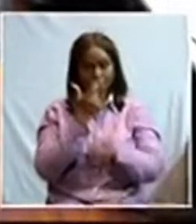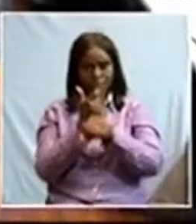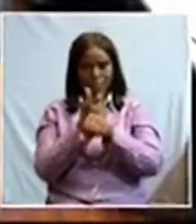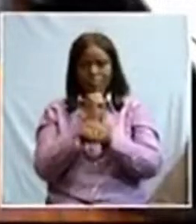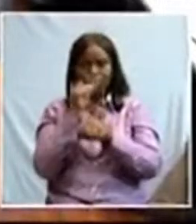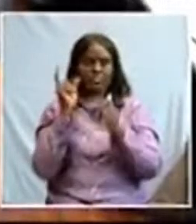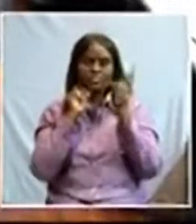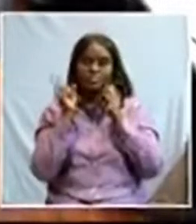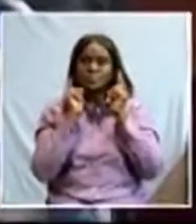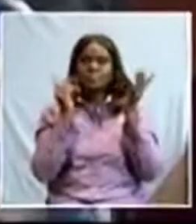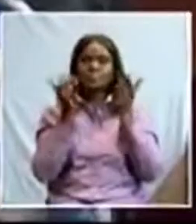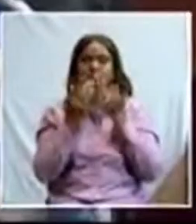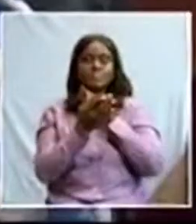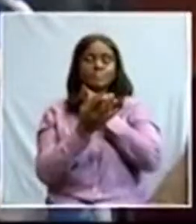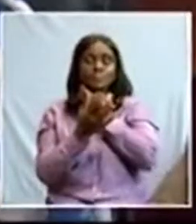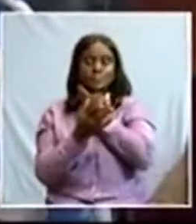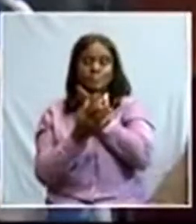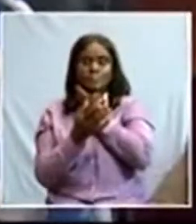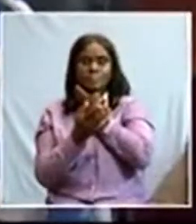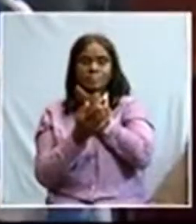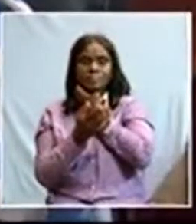this.